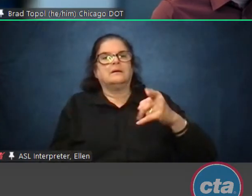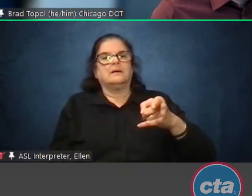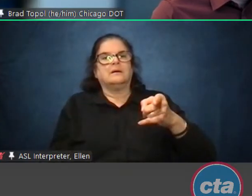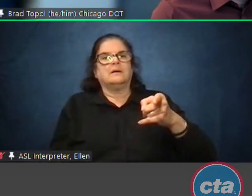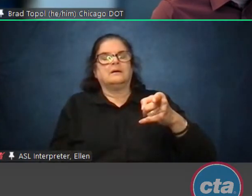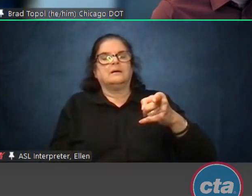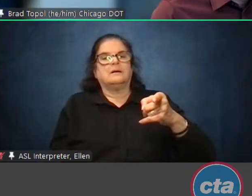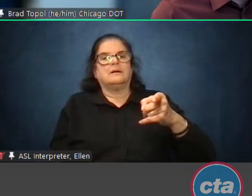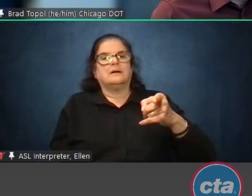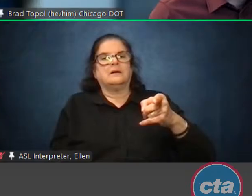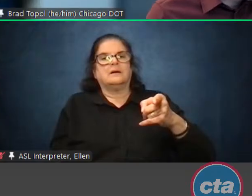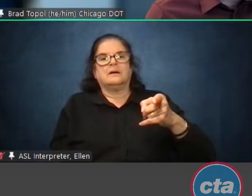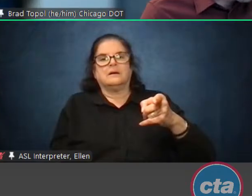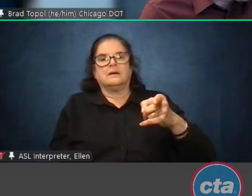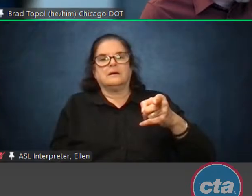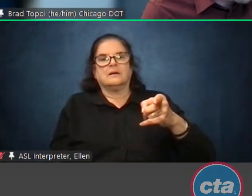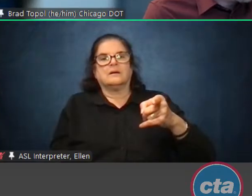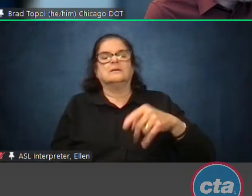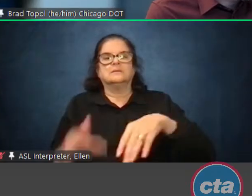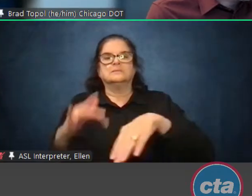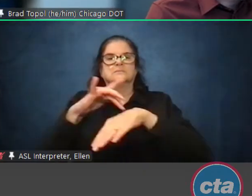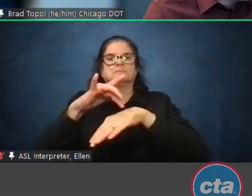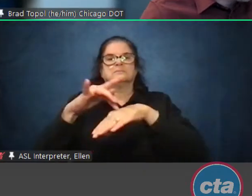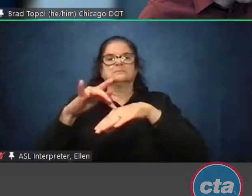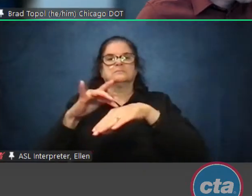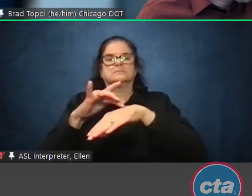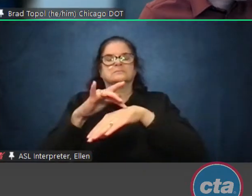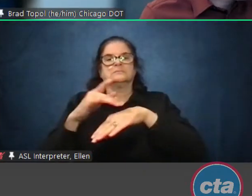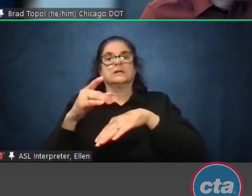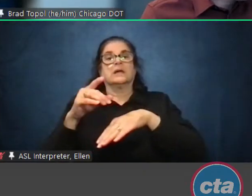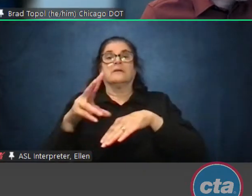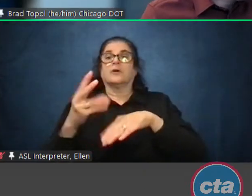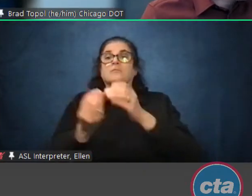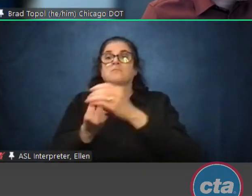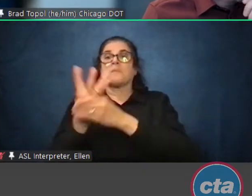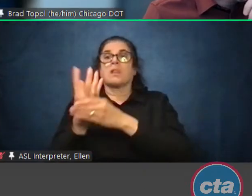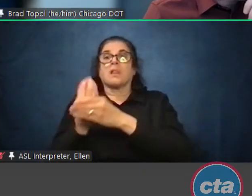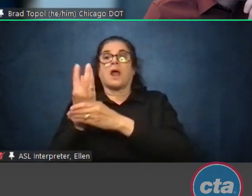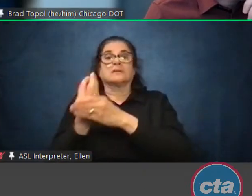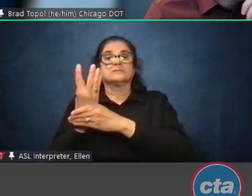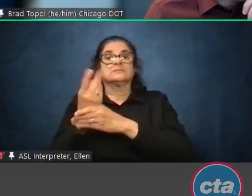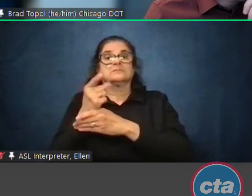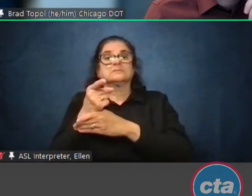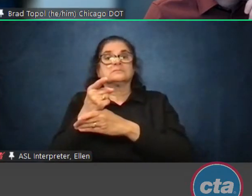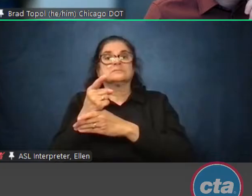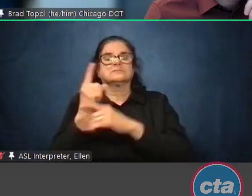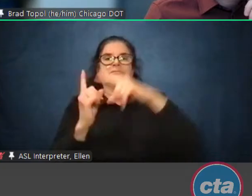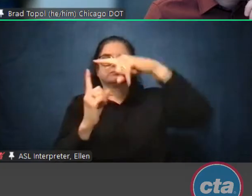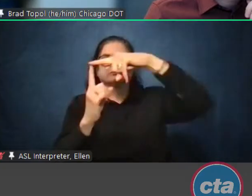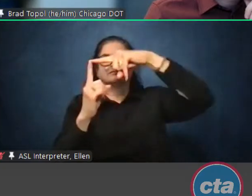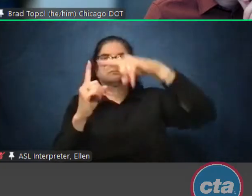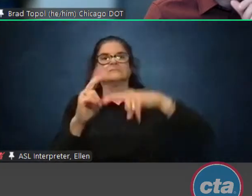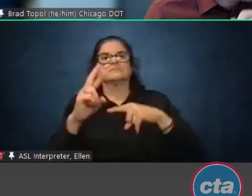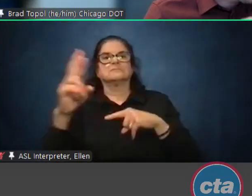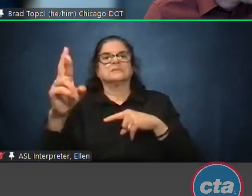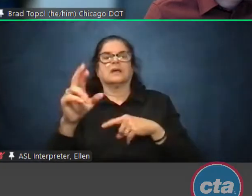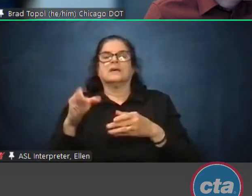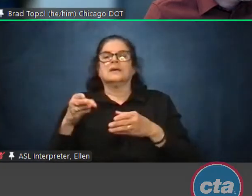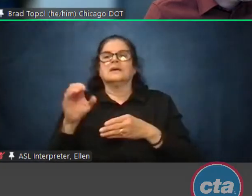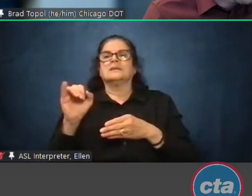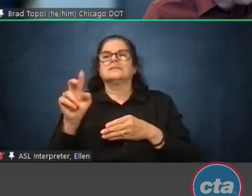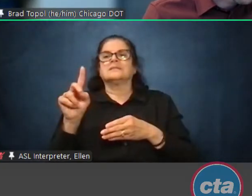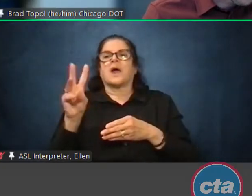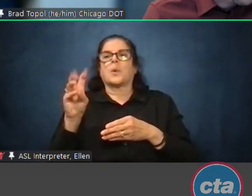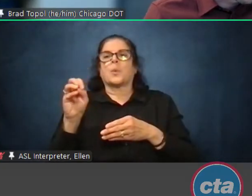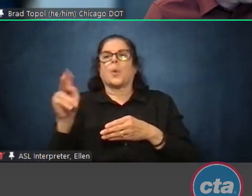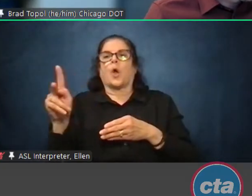some of these tactile directional indicators if you had vegetation. Like in the top right corner here, we're seeing a sidewalk next to vegetation. The vegetation is